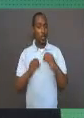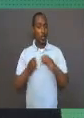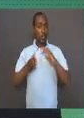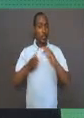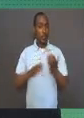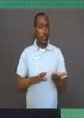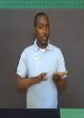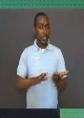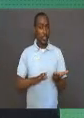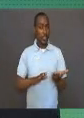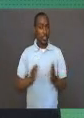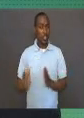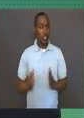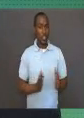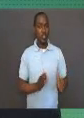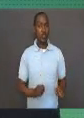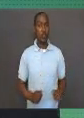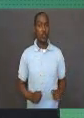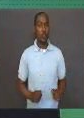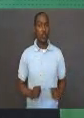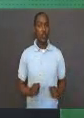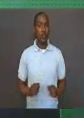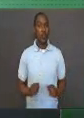before it makes you sick.